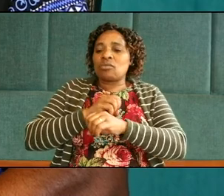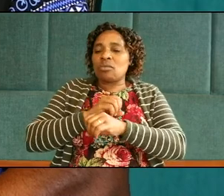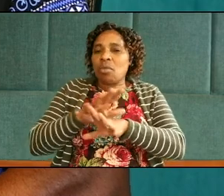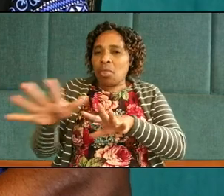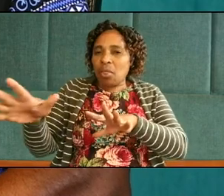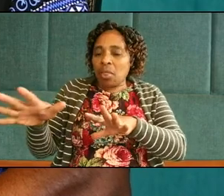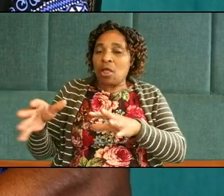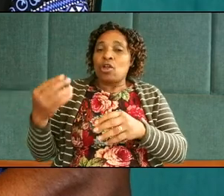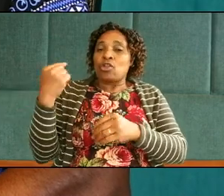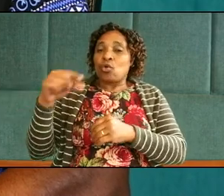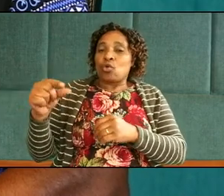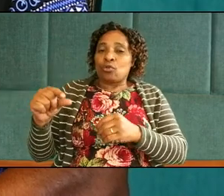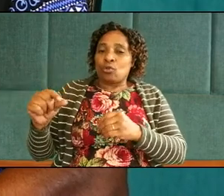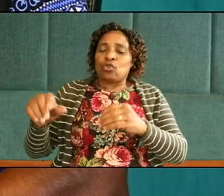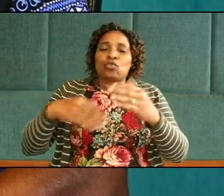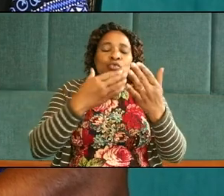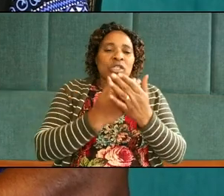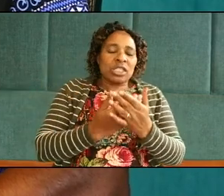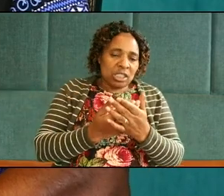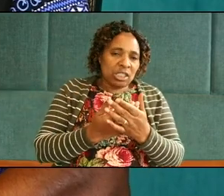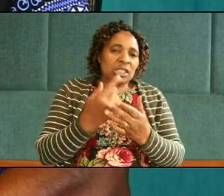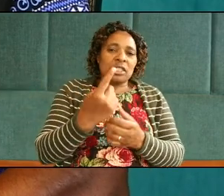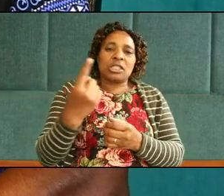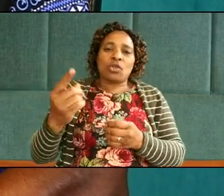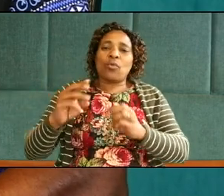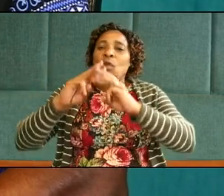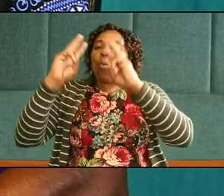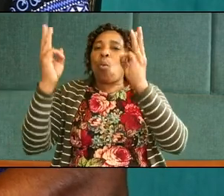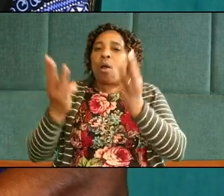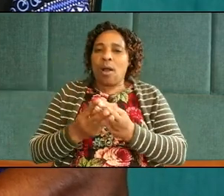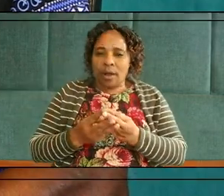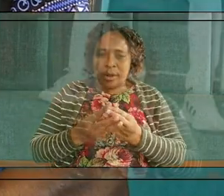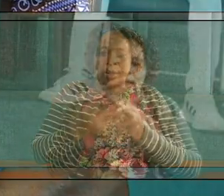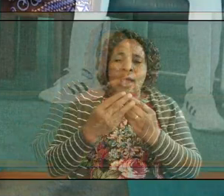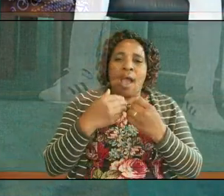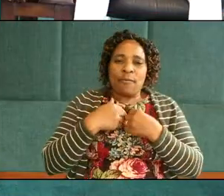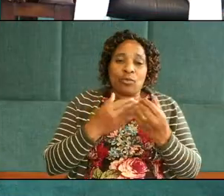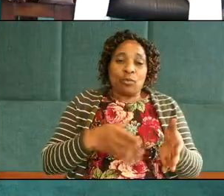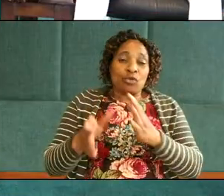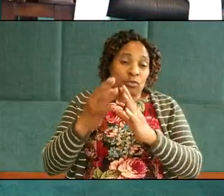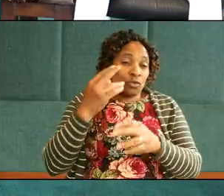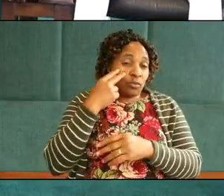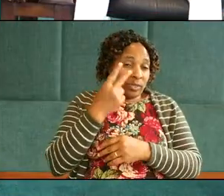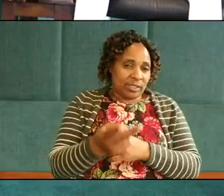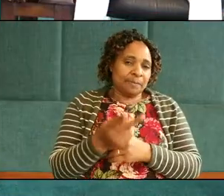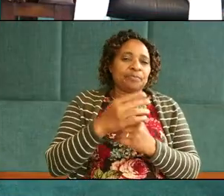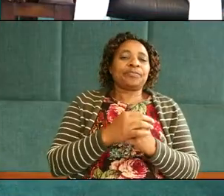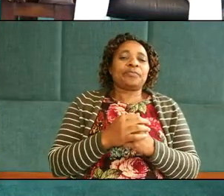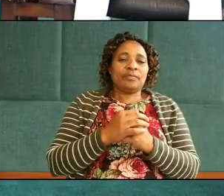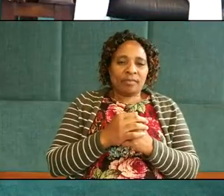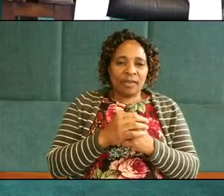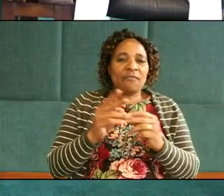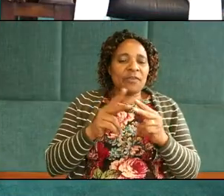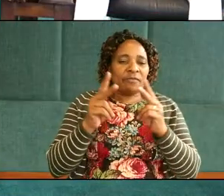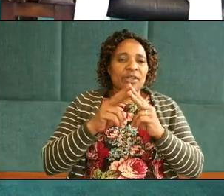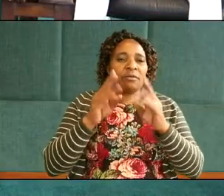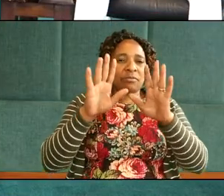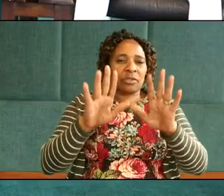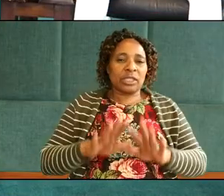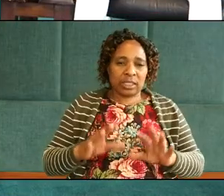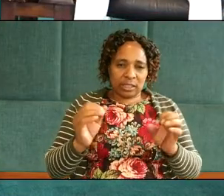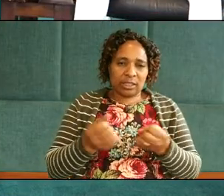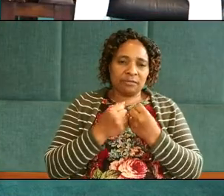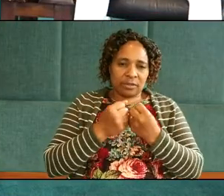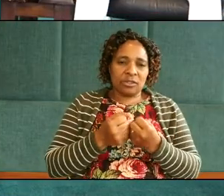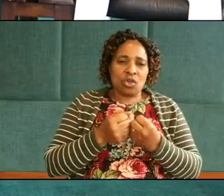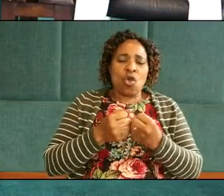can reach all parts of the world, so that everyone has an opportunity to be saved. Yeah, that's so important. That's so important, you know. God